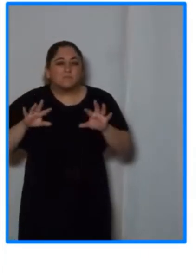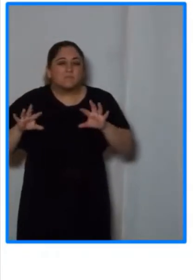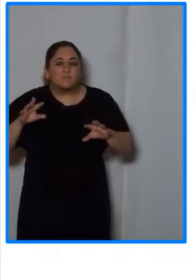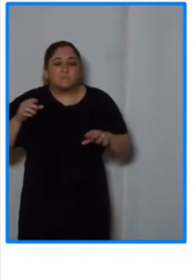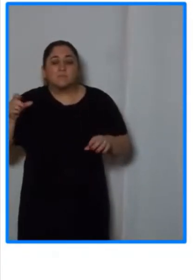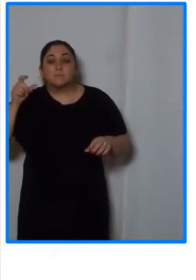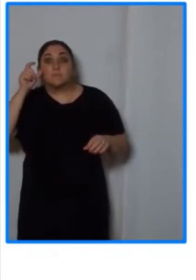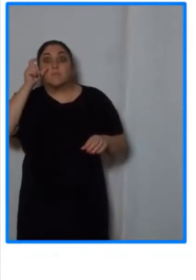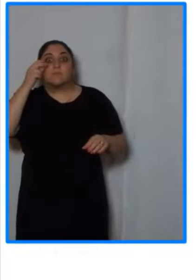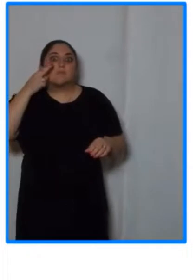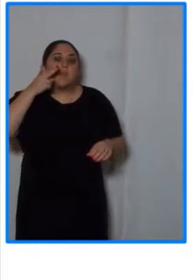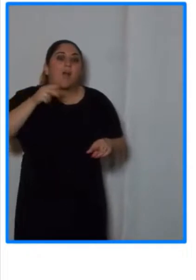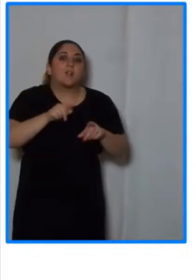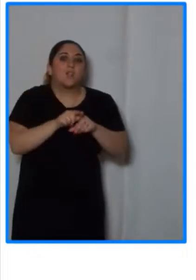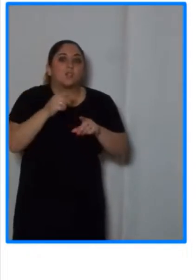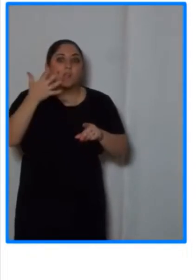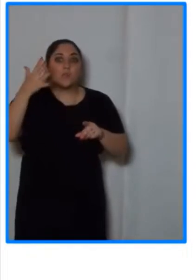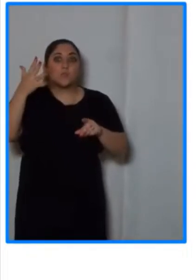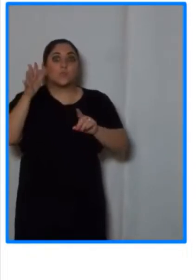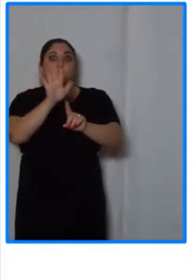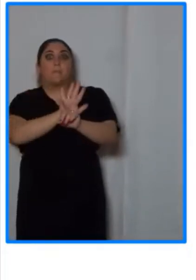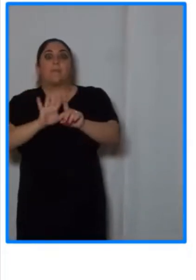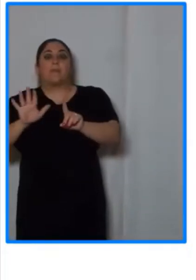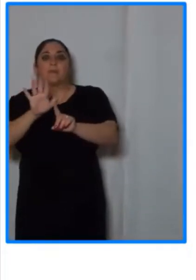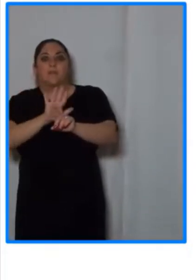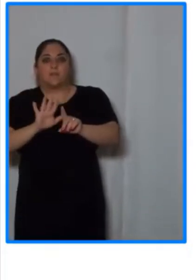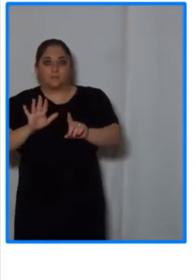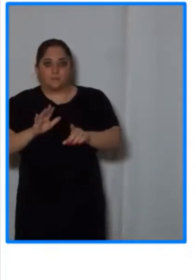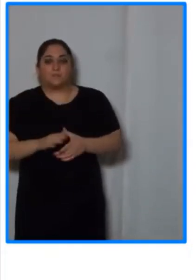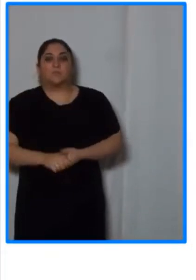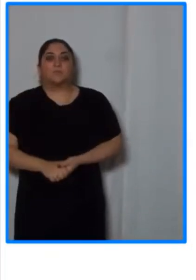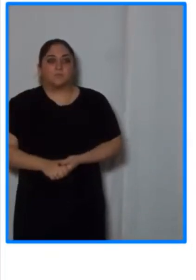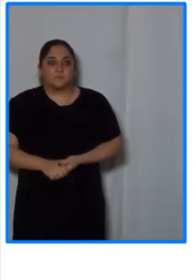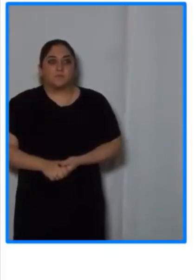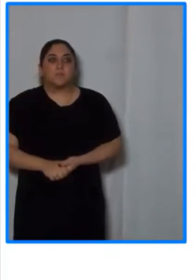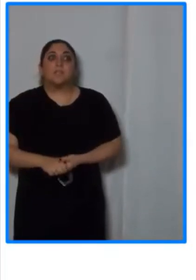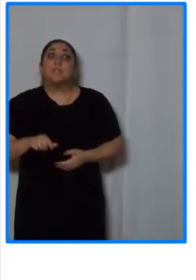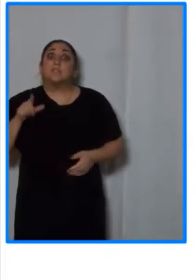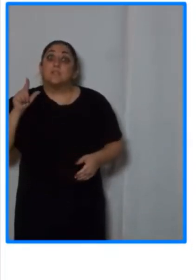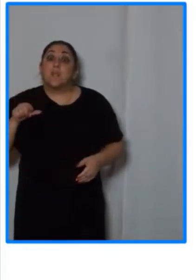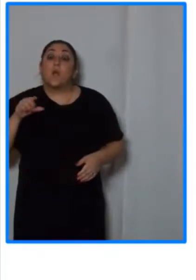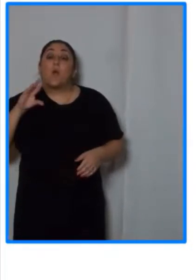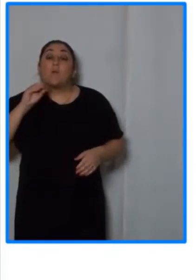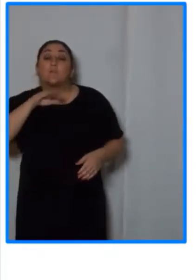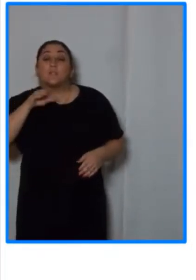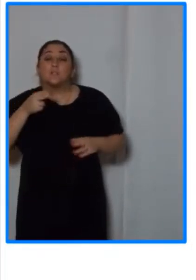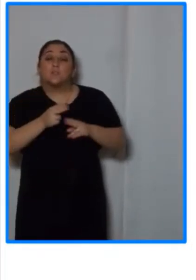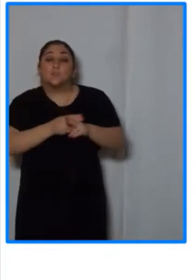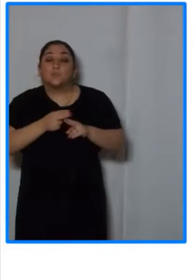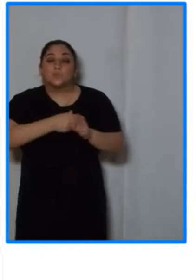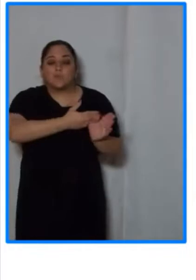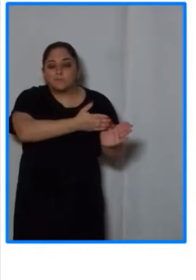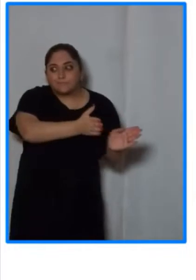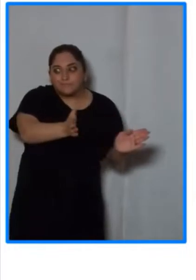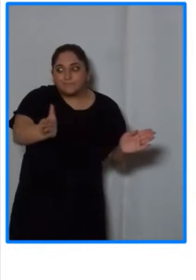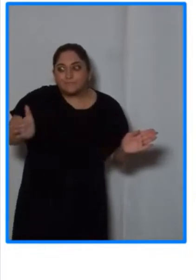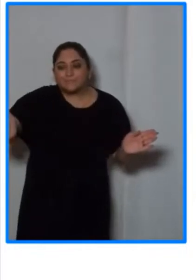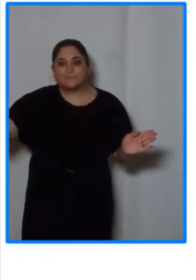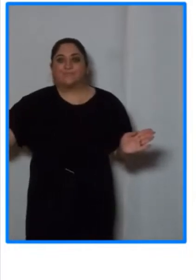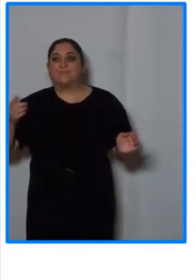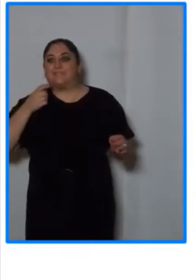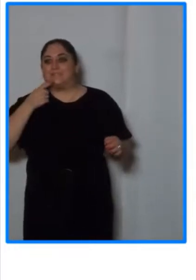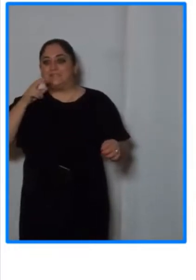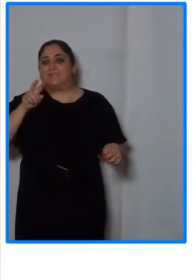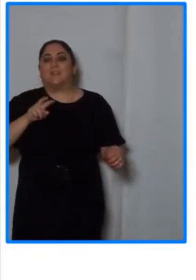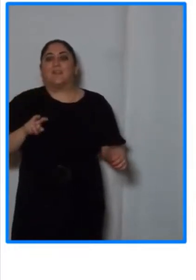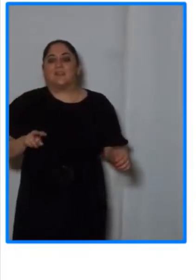website. Or a tired new parent will thank you for providing clear user interfaces and, a simple readability